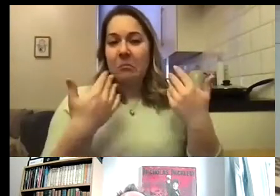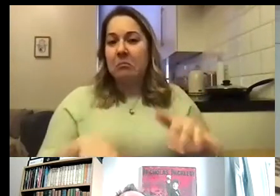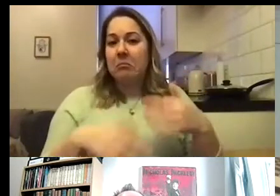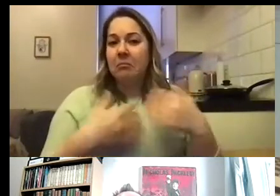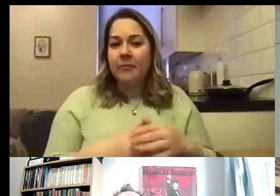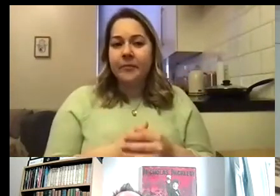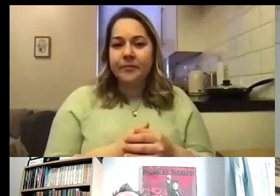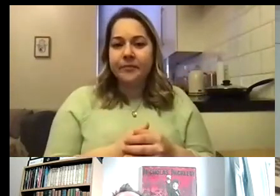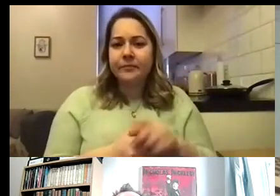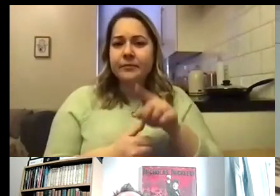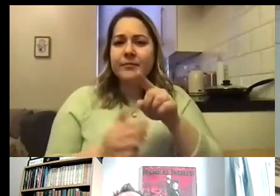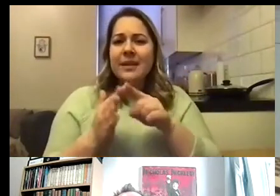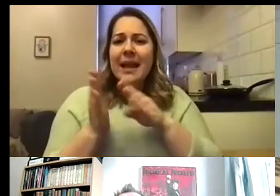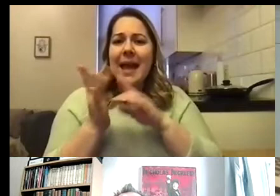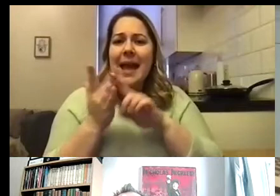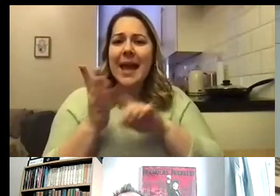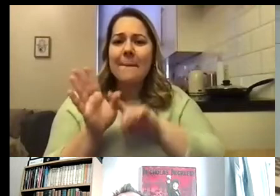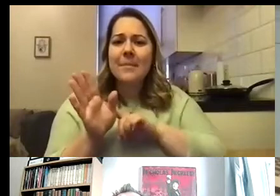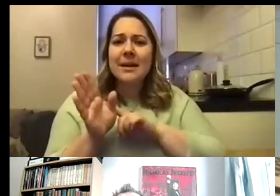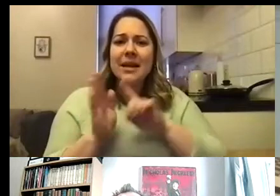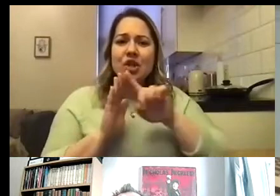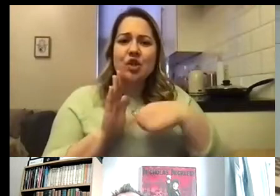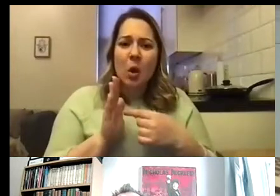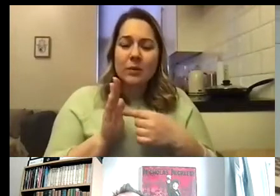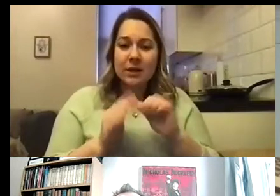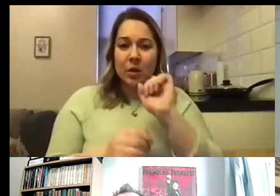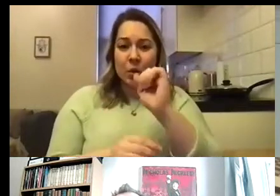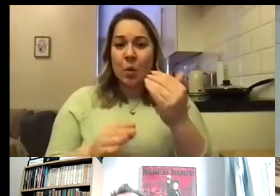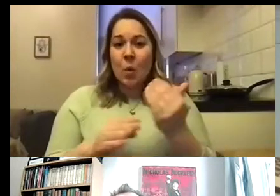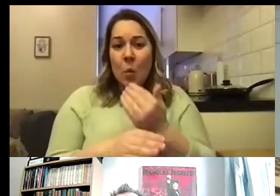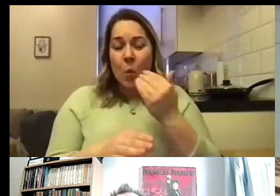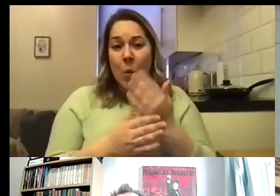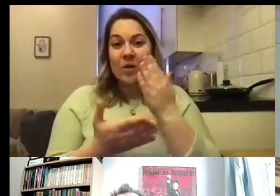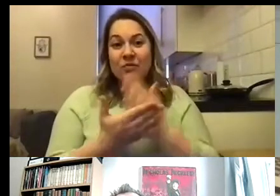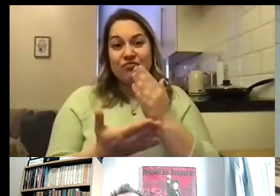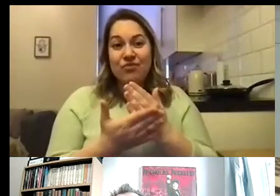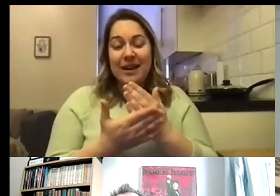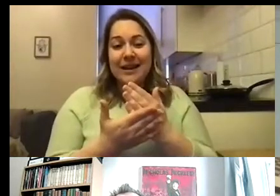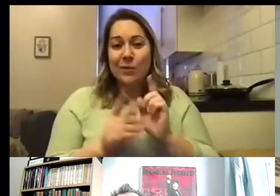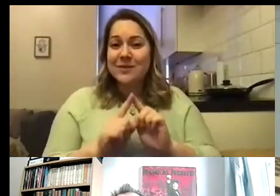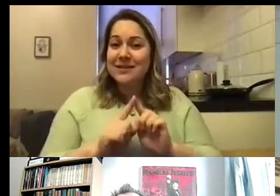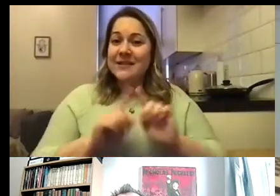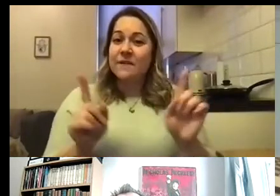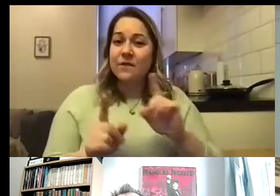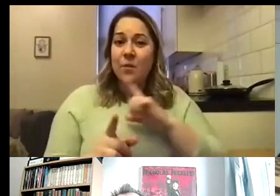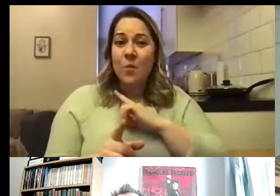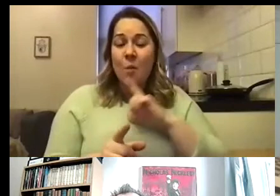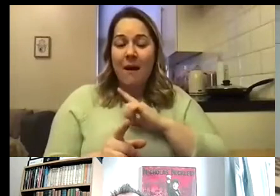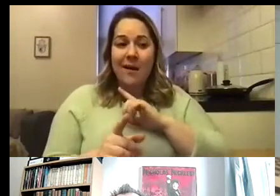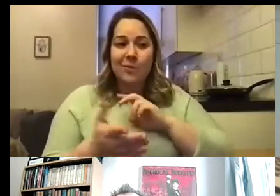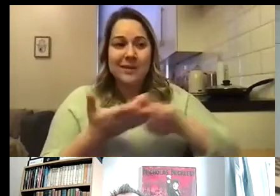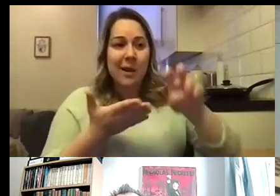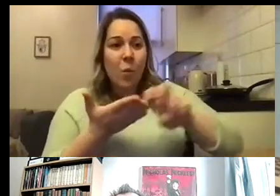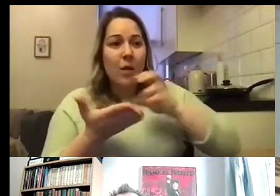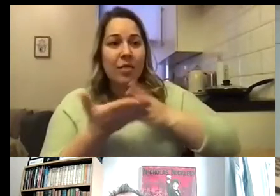and Jodie, your work was really taking history out of those of the streets, and then through